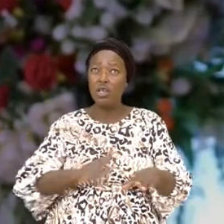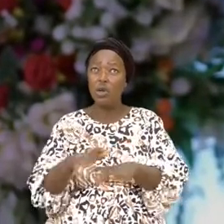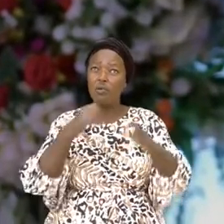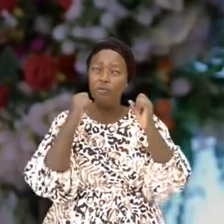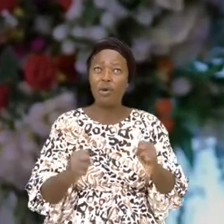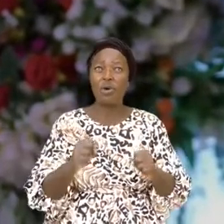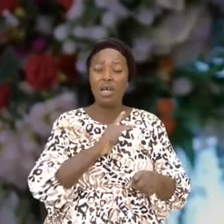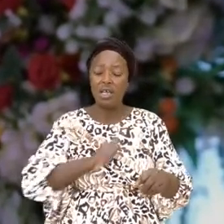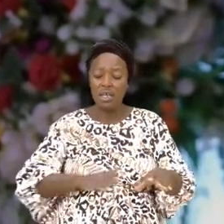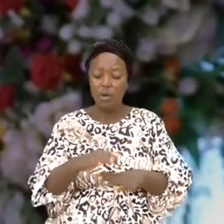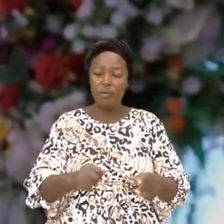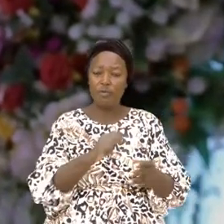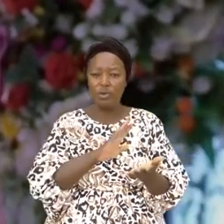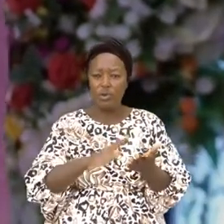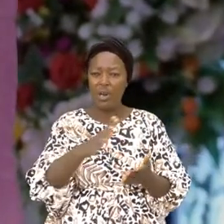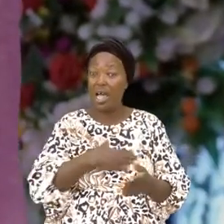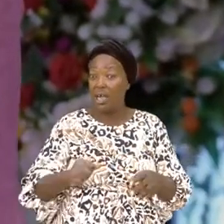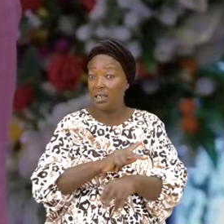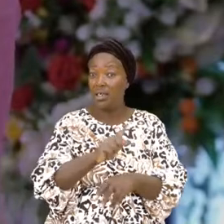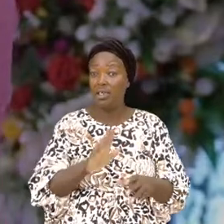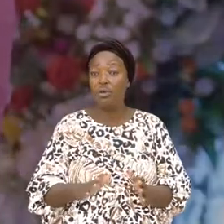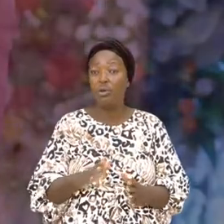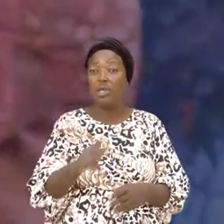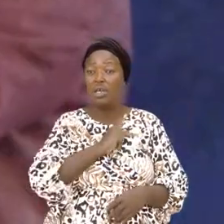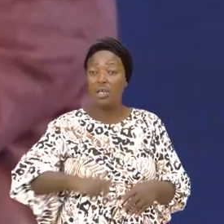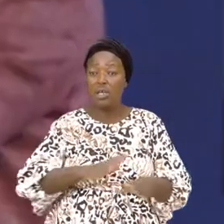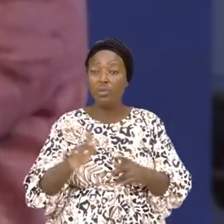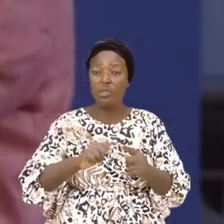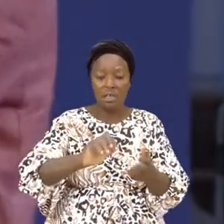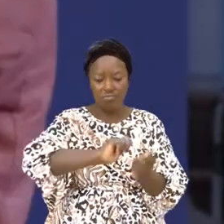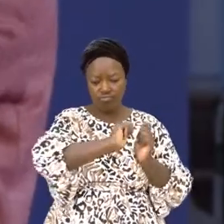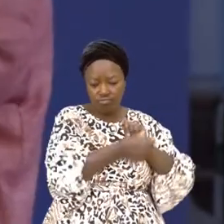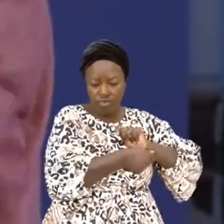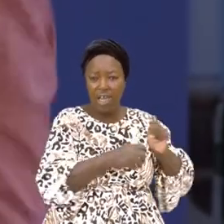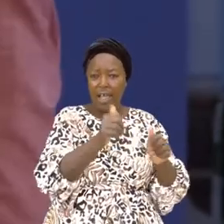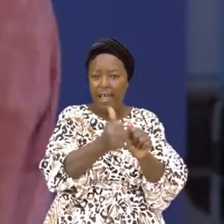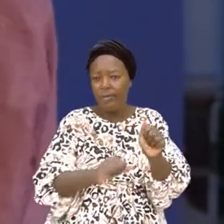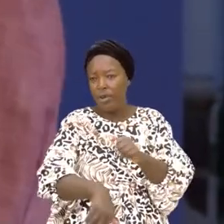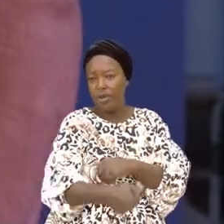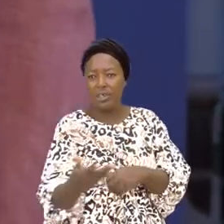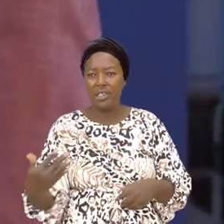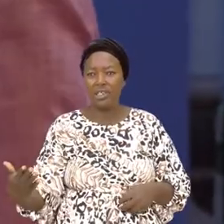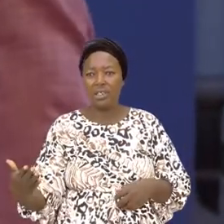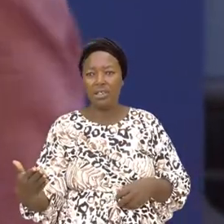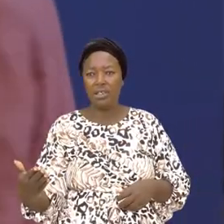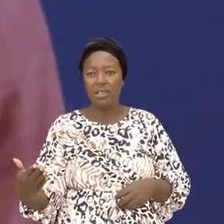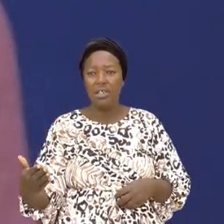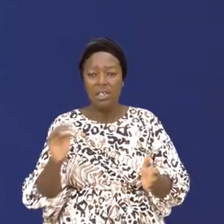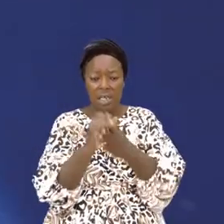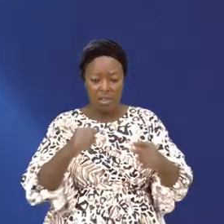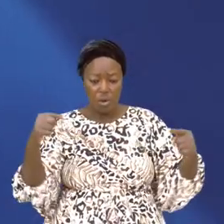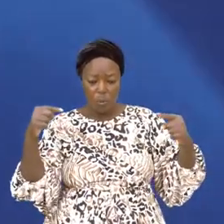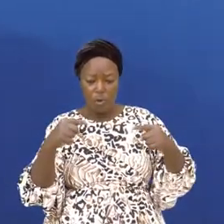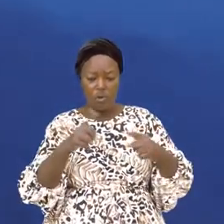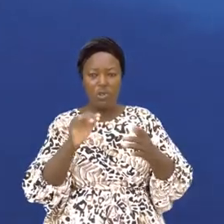kingdom of glory, a kingdom that crushes every other thing opposed to that